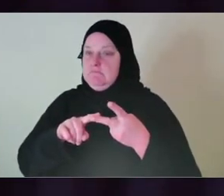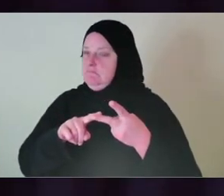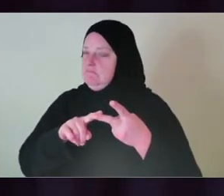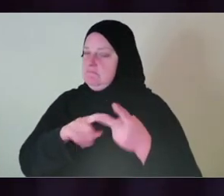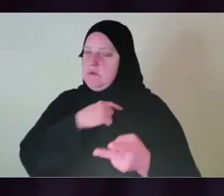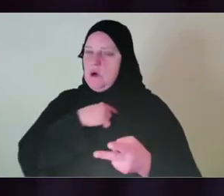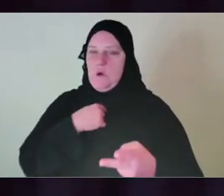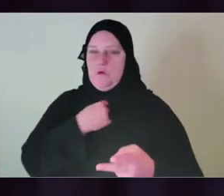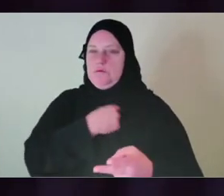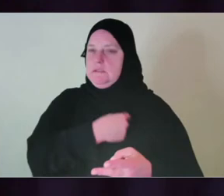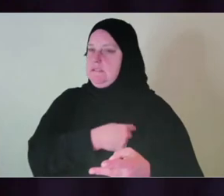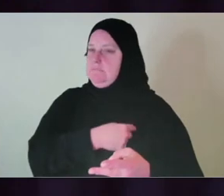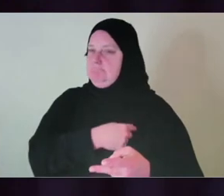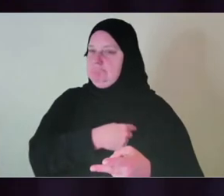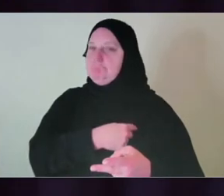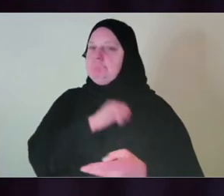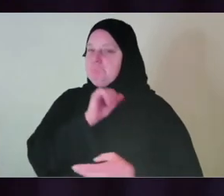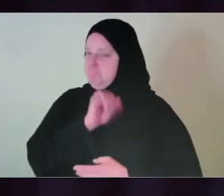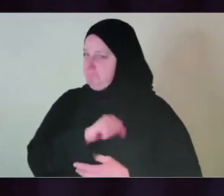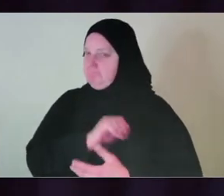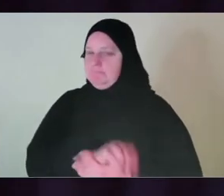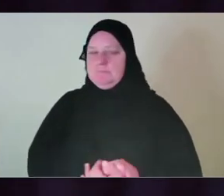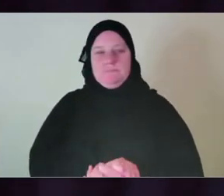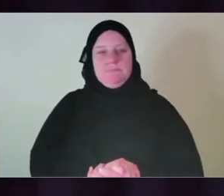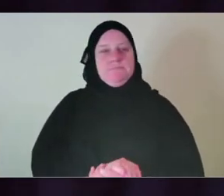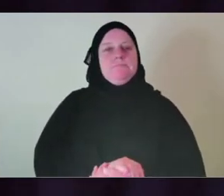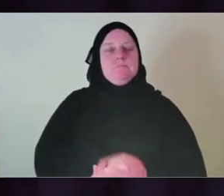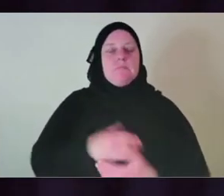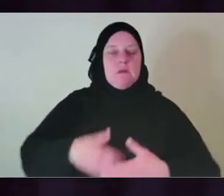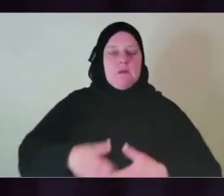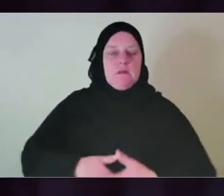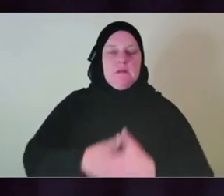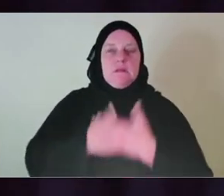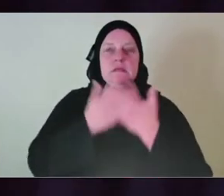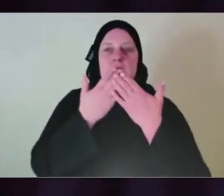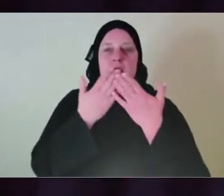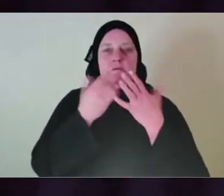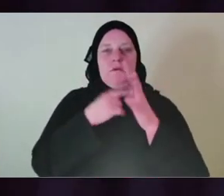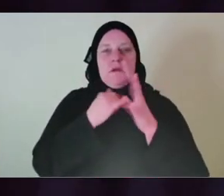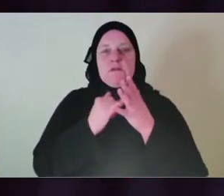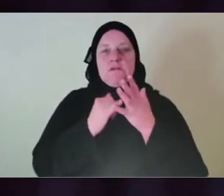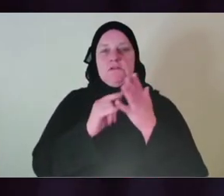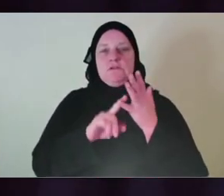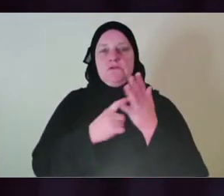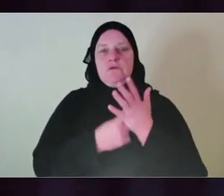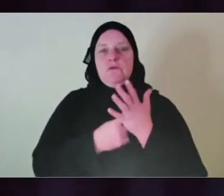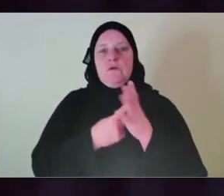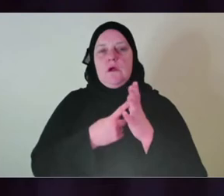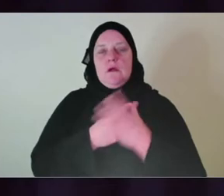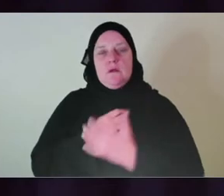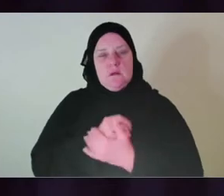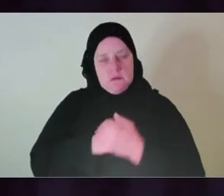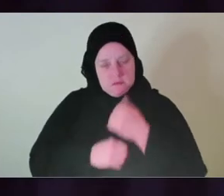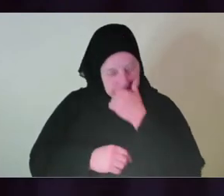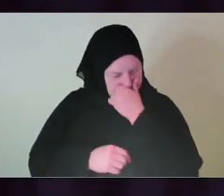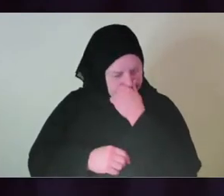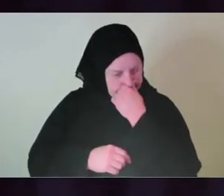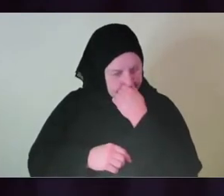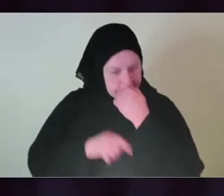On the day of Ashura, can you imagine now, the camp of Imam al-Husayn is without water for